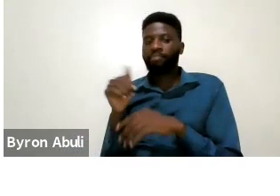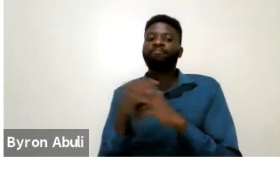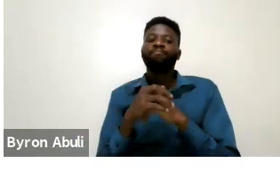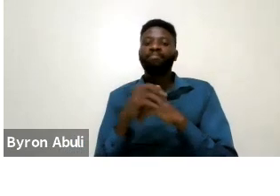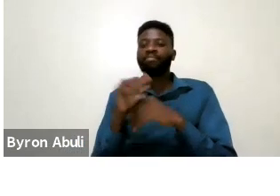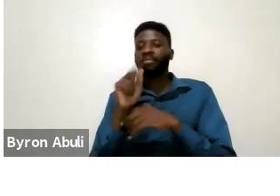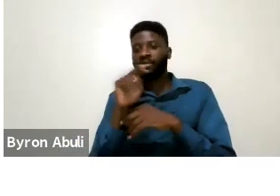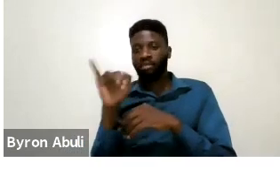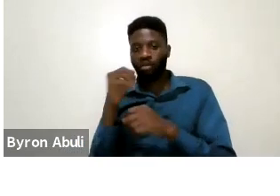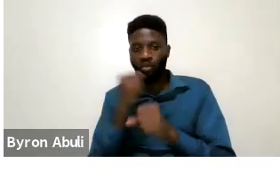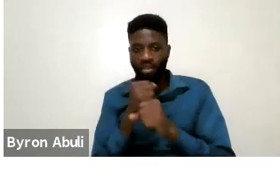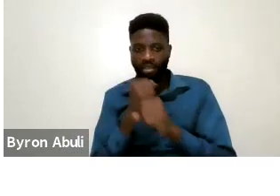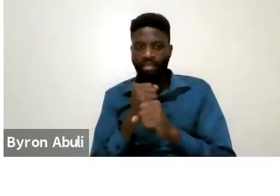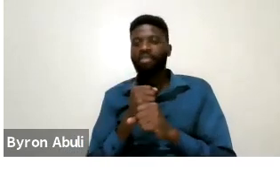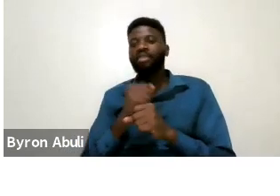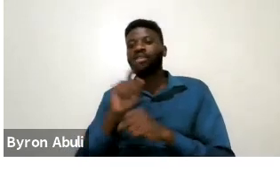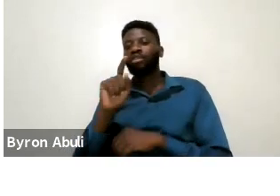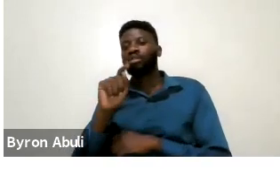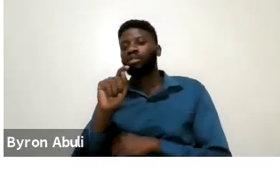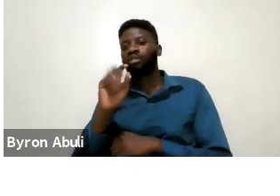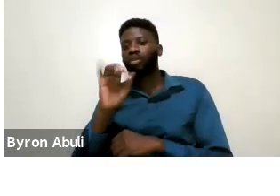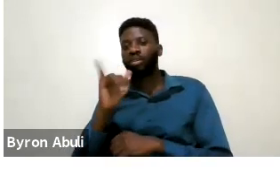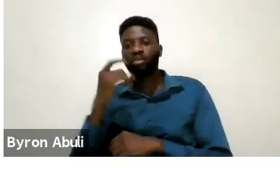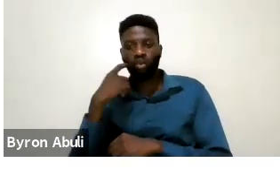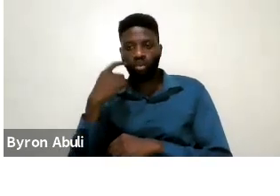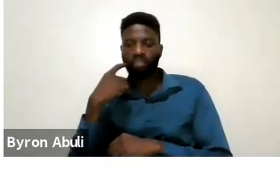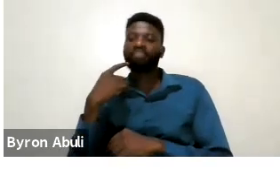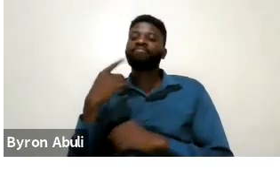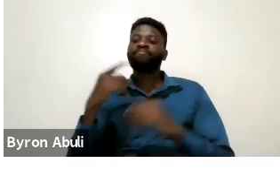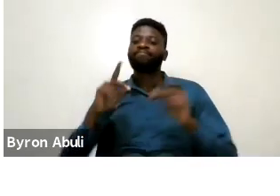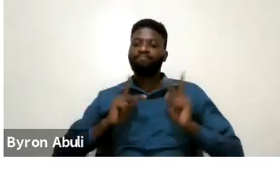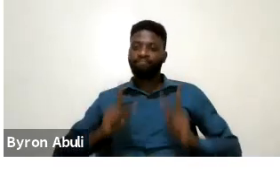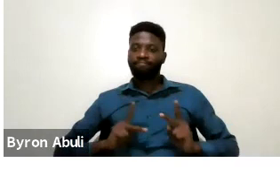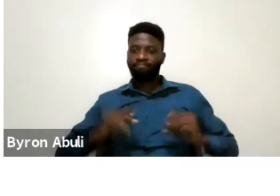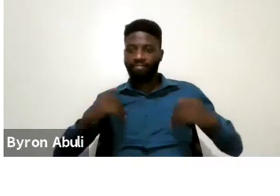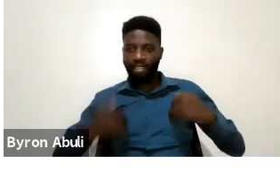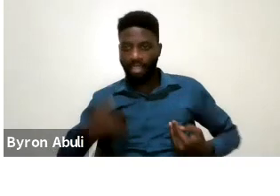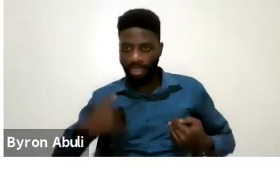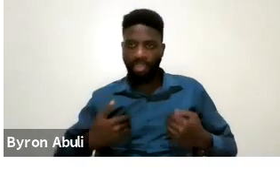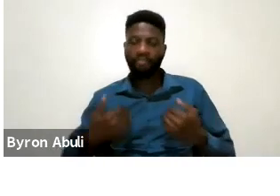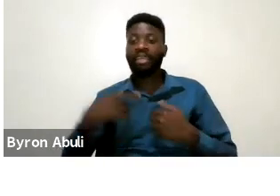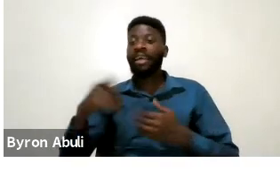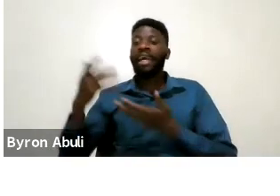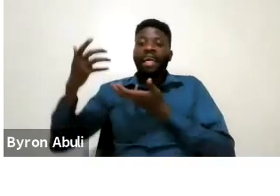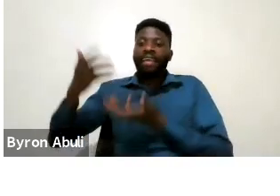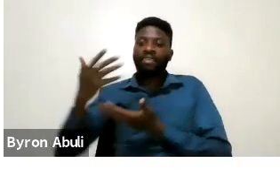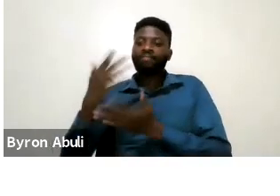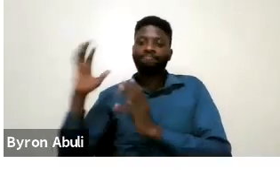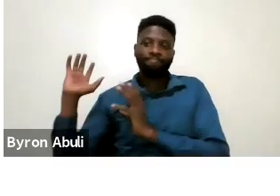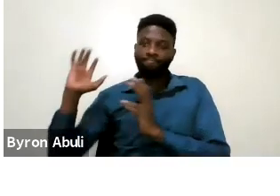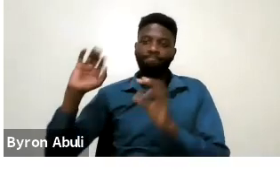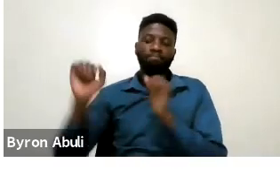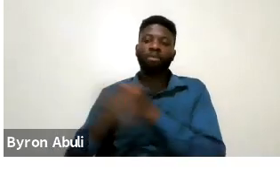physical disability preventing her from carrying heavy items. She's recently found out her co-workers earn more than